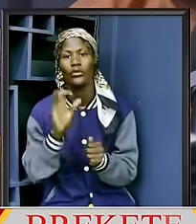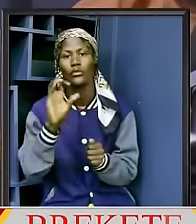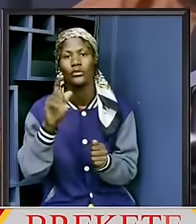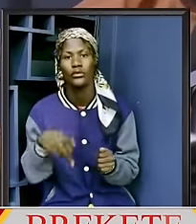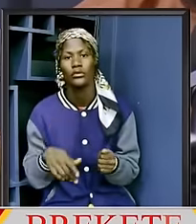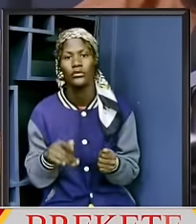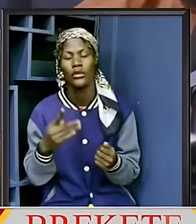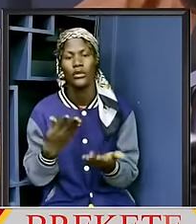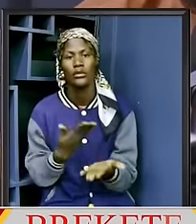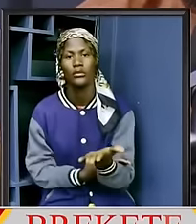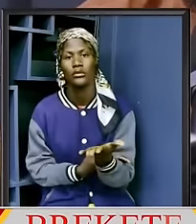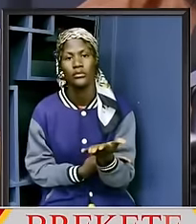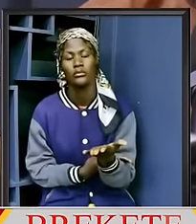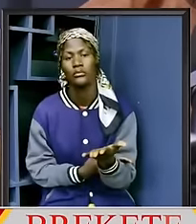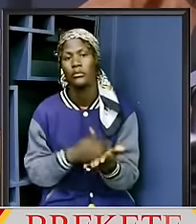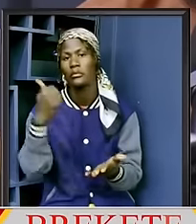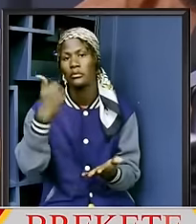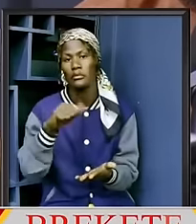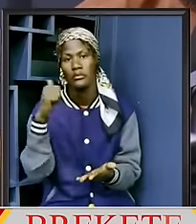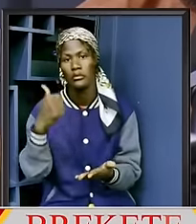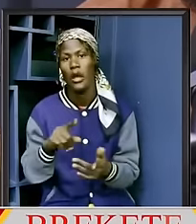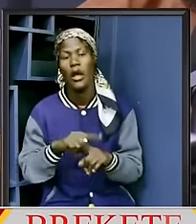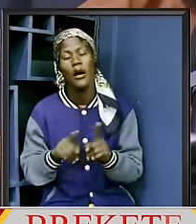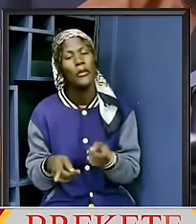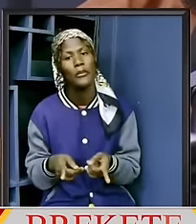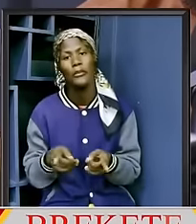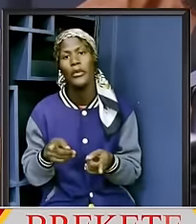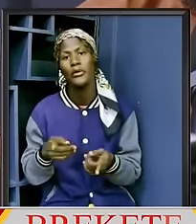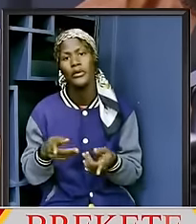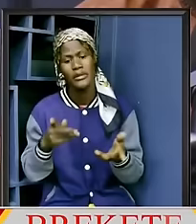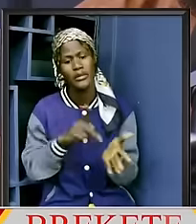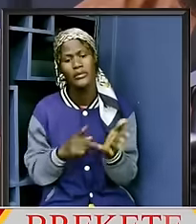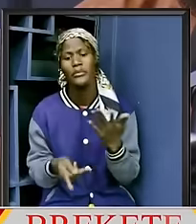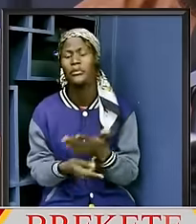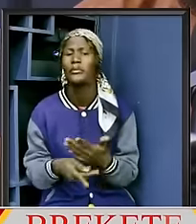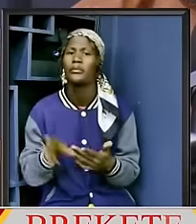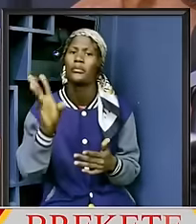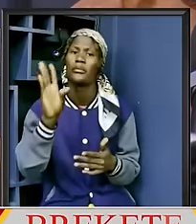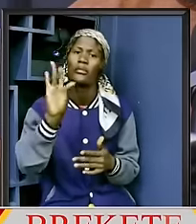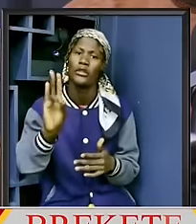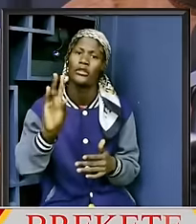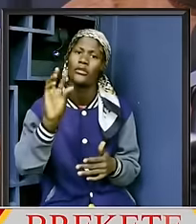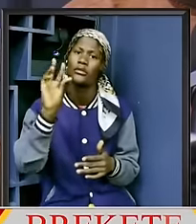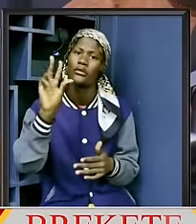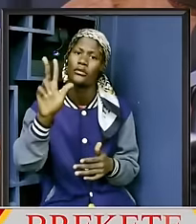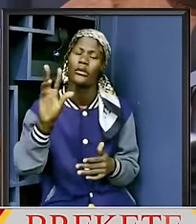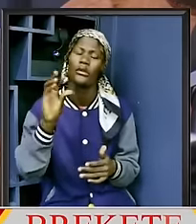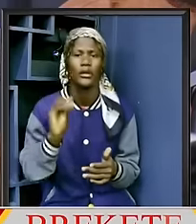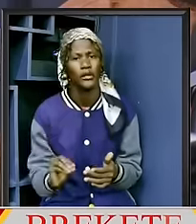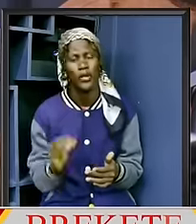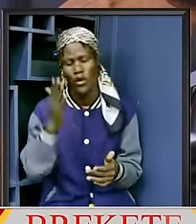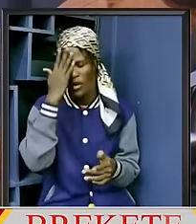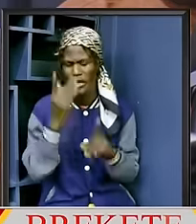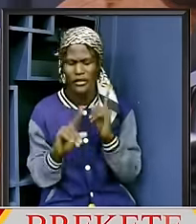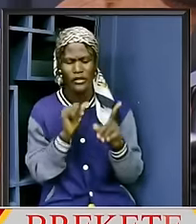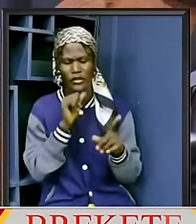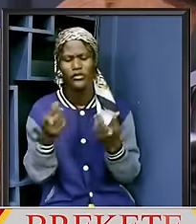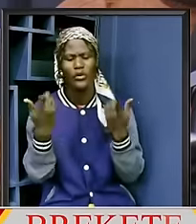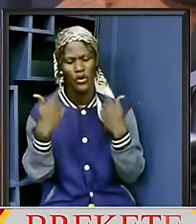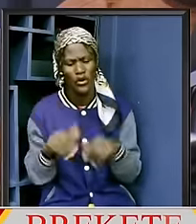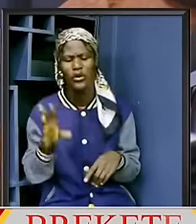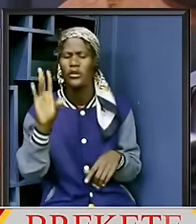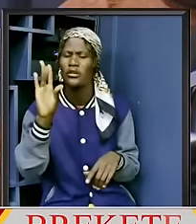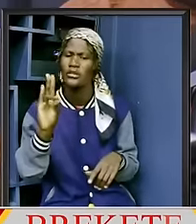10 o'clock. But 10 o'clock, we they start this program 7:30. Why would I not tell them, say, may them